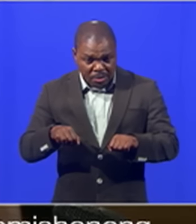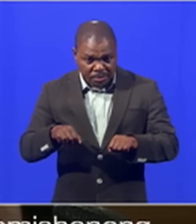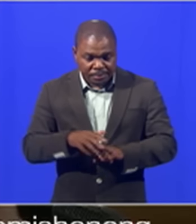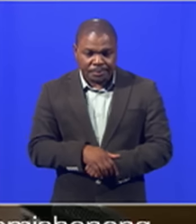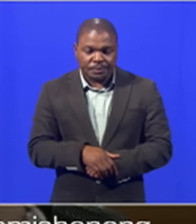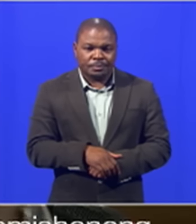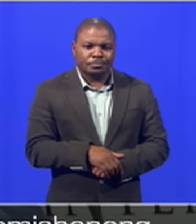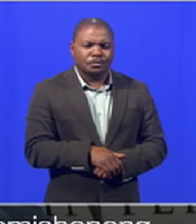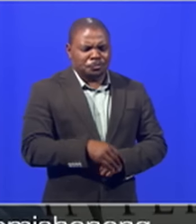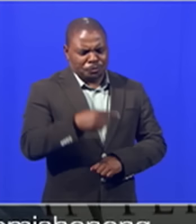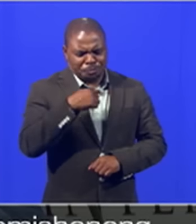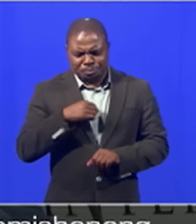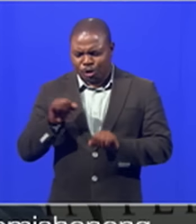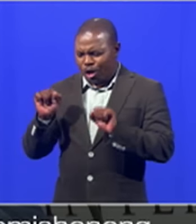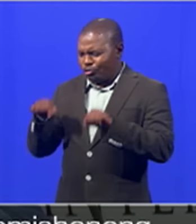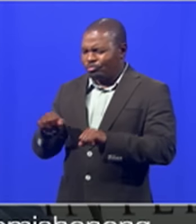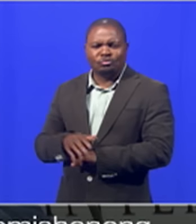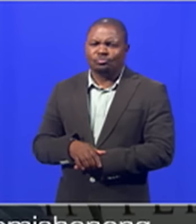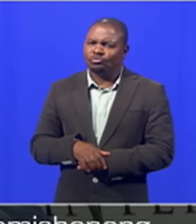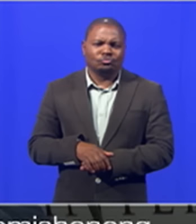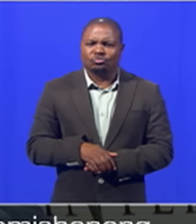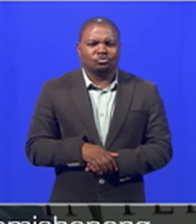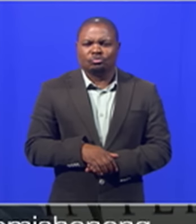I do not agree,